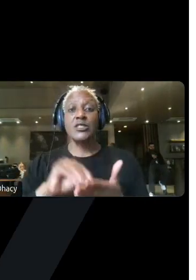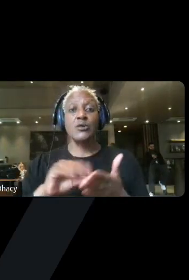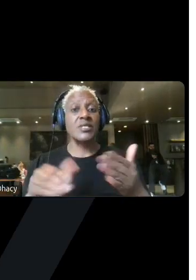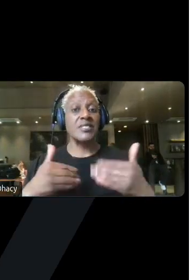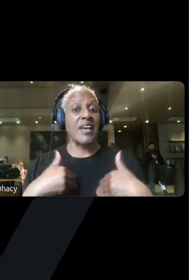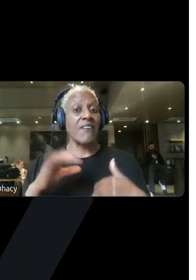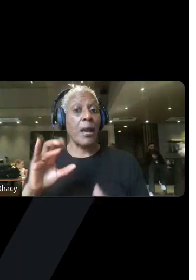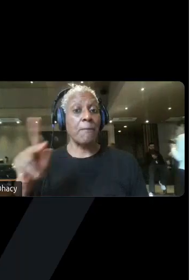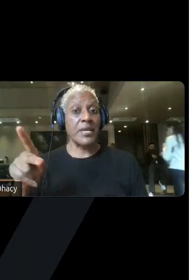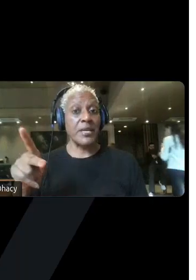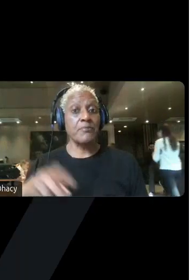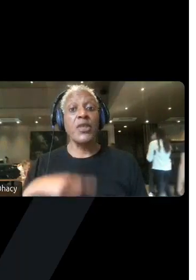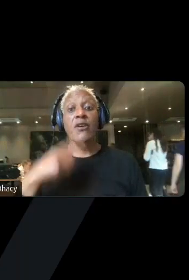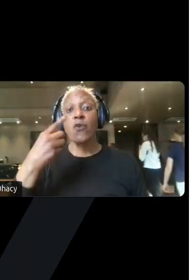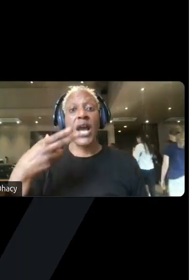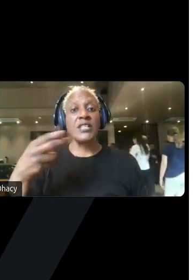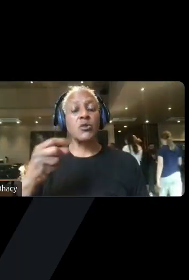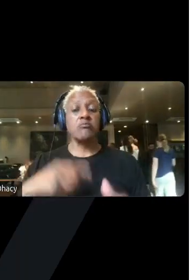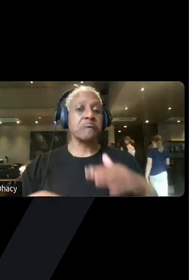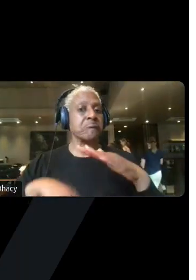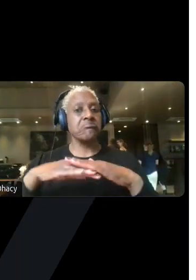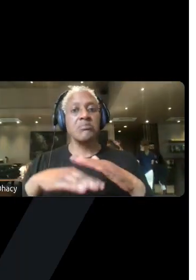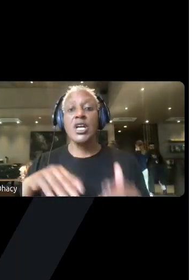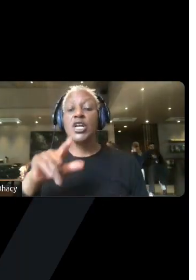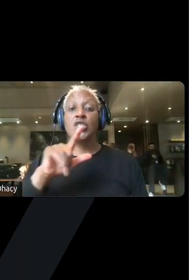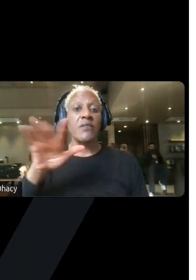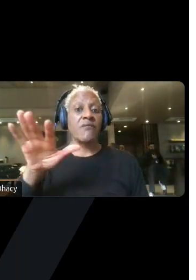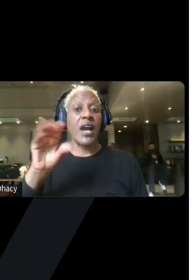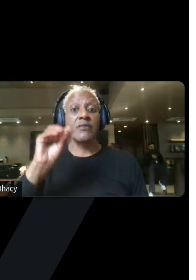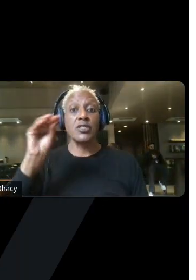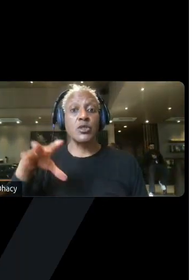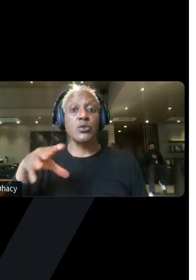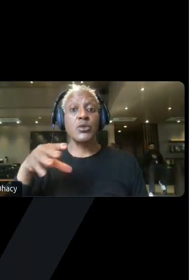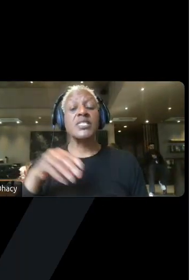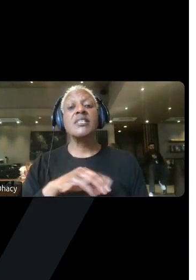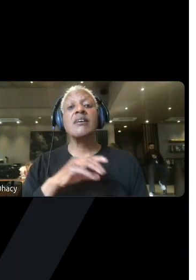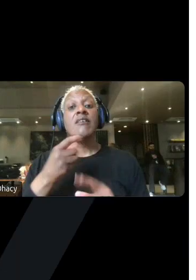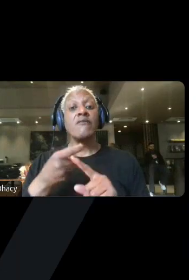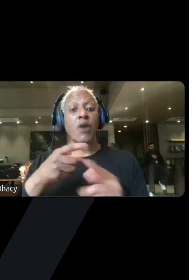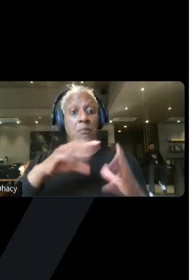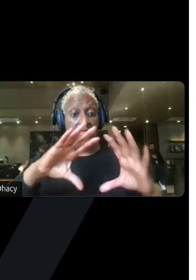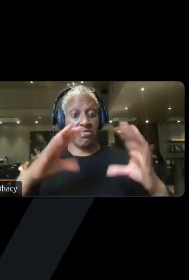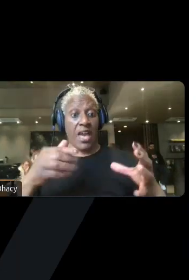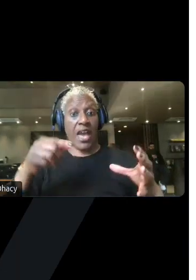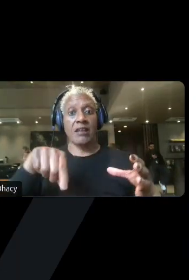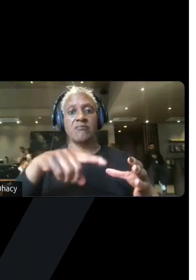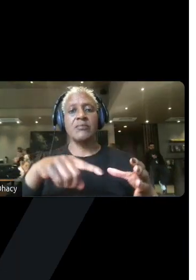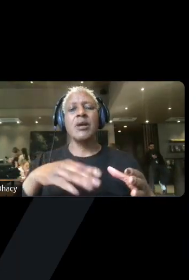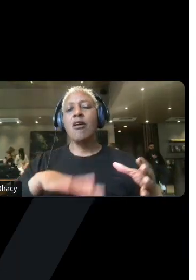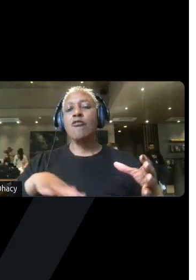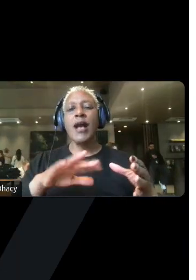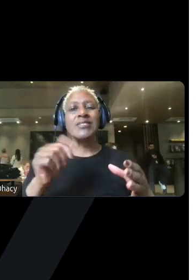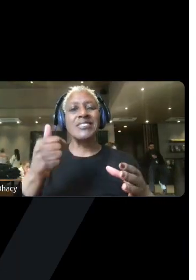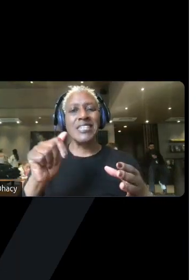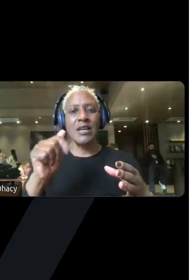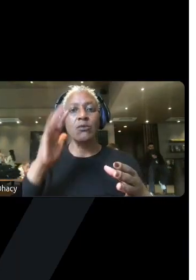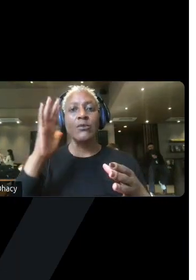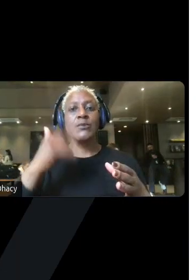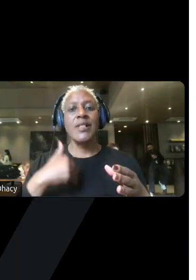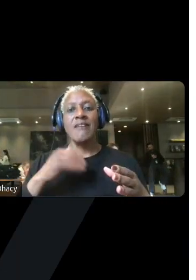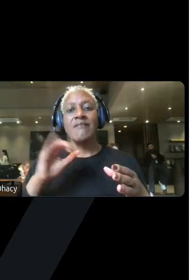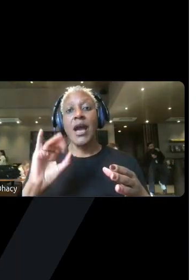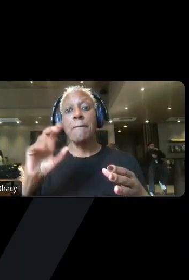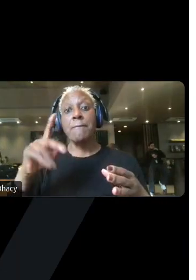bit bigger, up to 25 students, and 10 of those would have IEPs. And again, the big thing to drive home here is that this is a